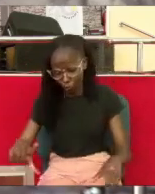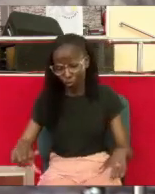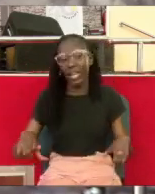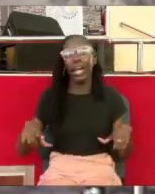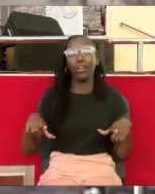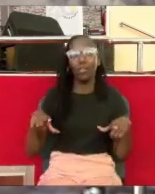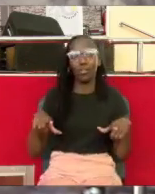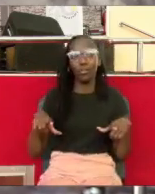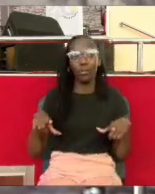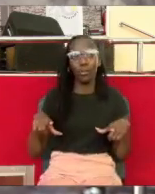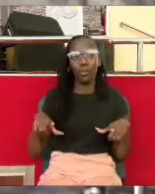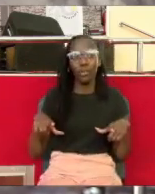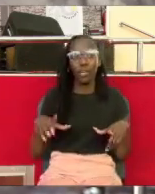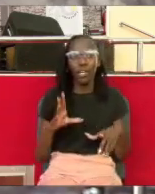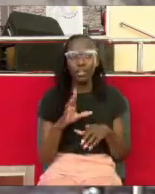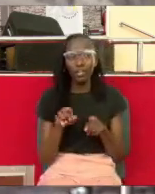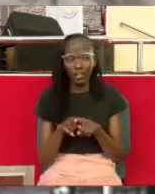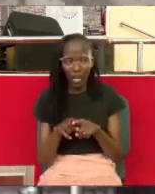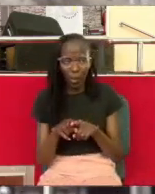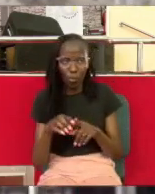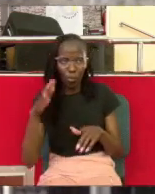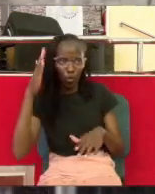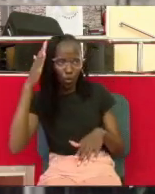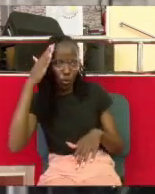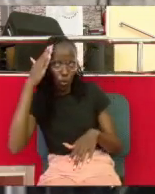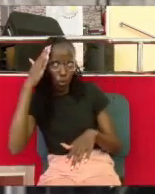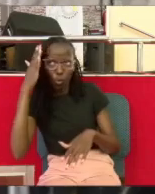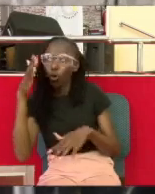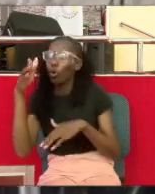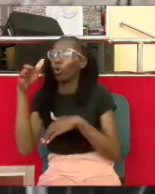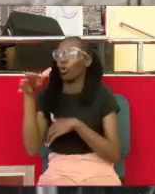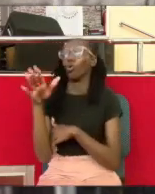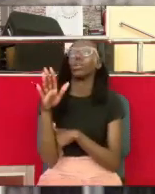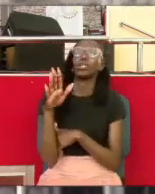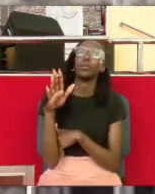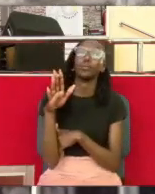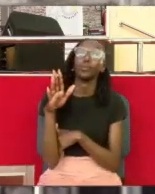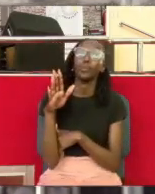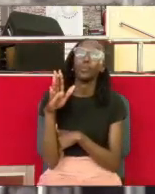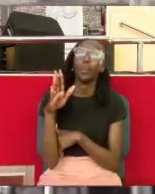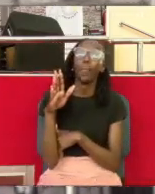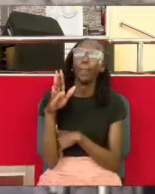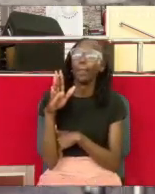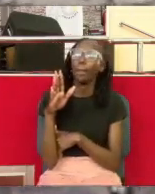that we have recognized or we have identified in Him.